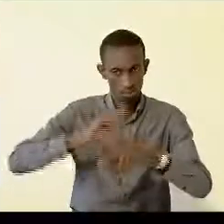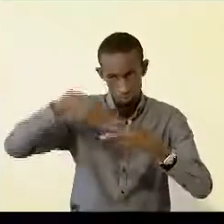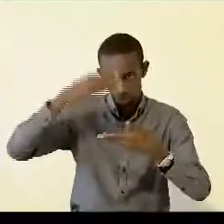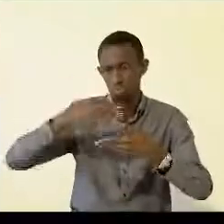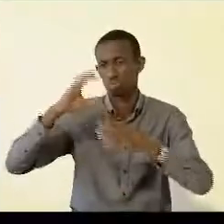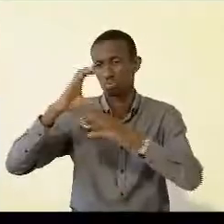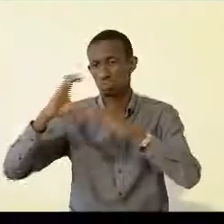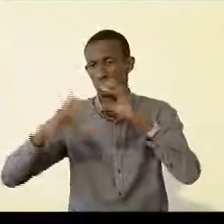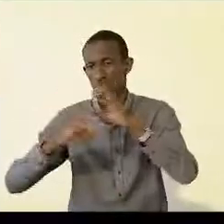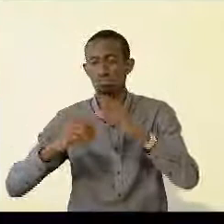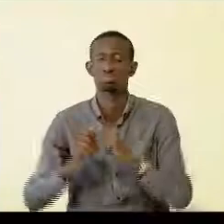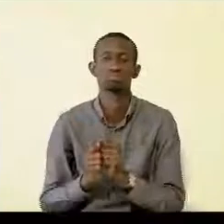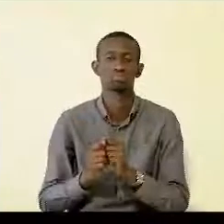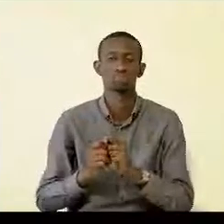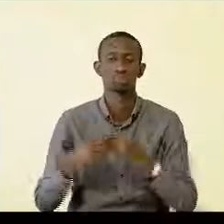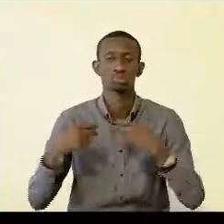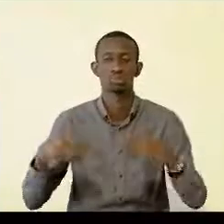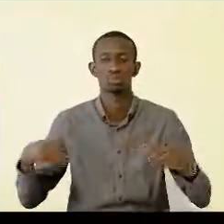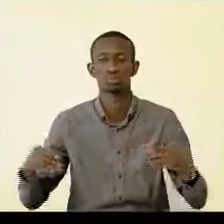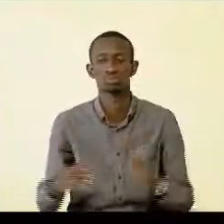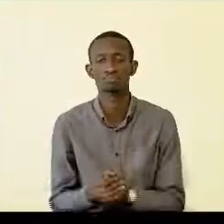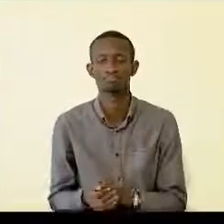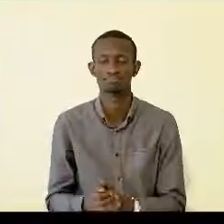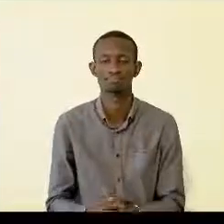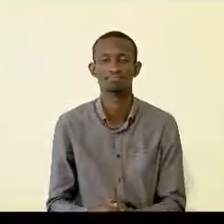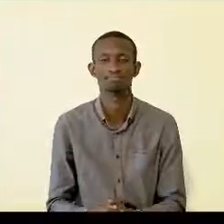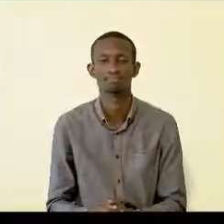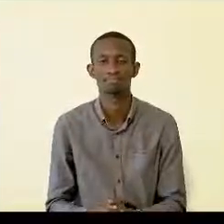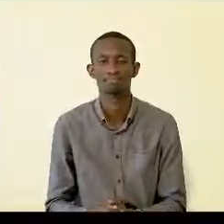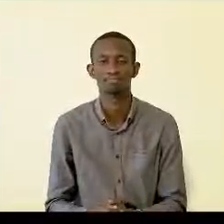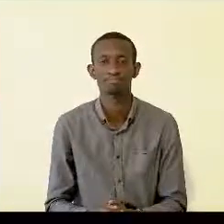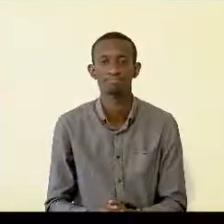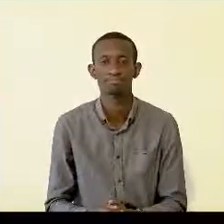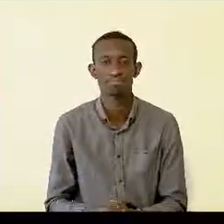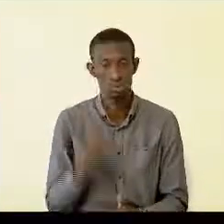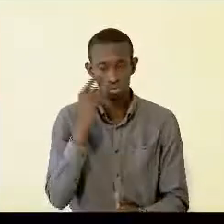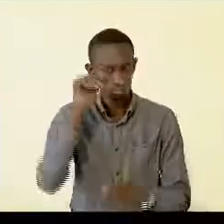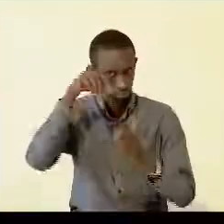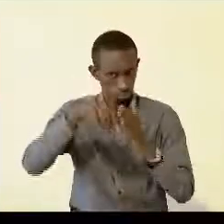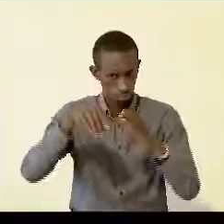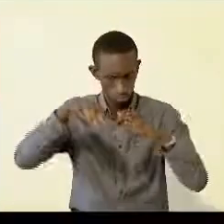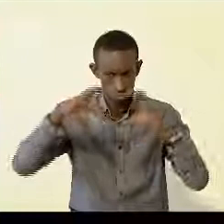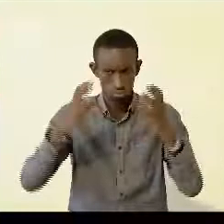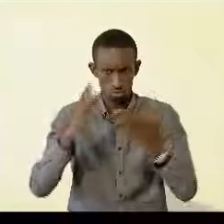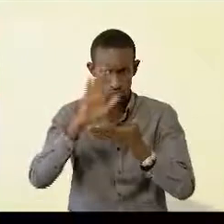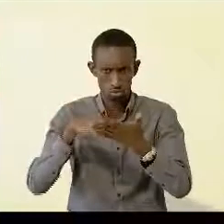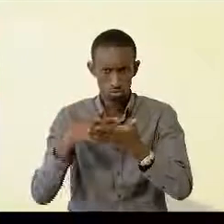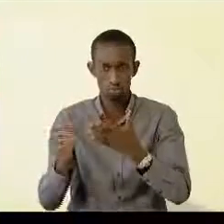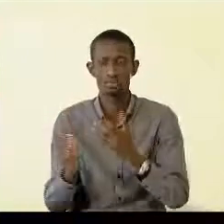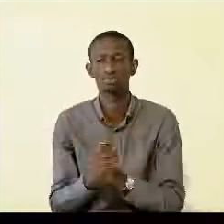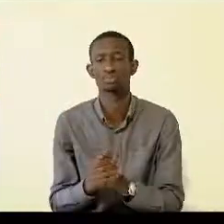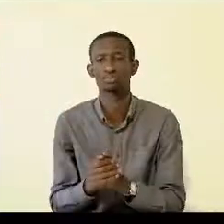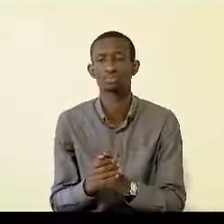chemical properties of these elements. As we go down the group, the alkali